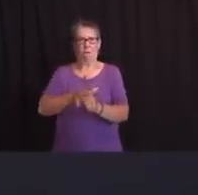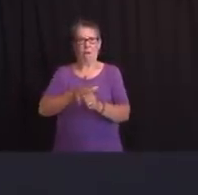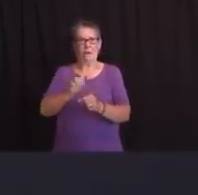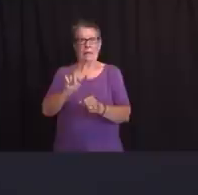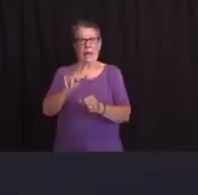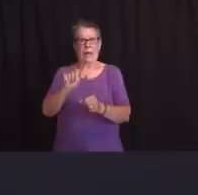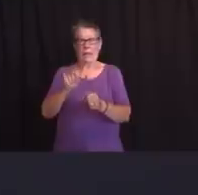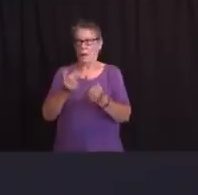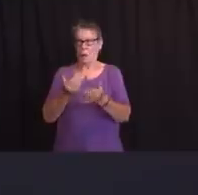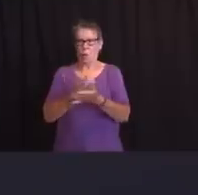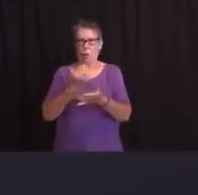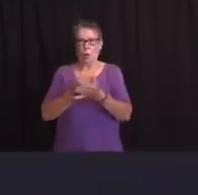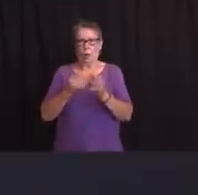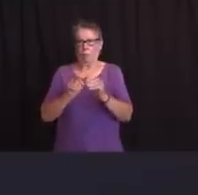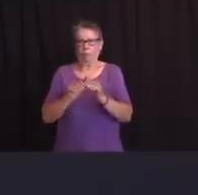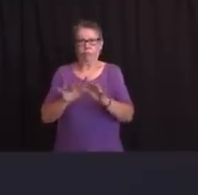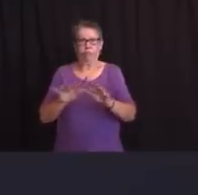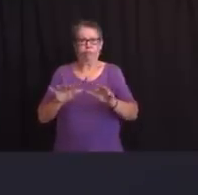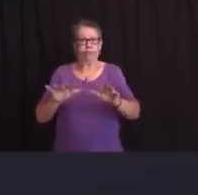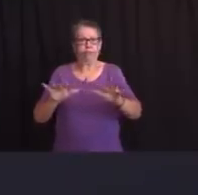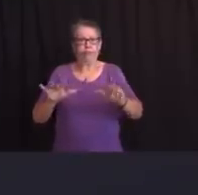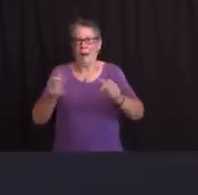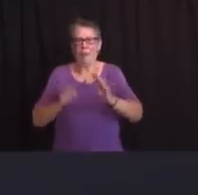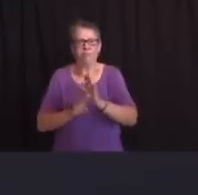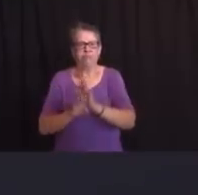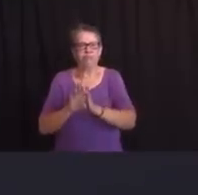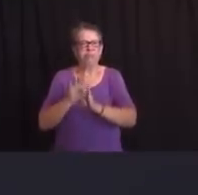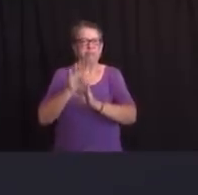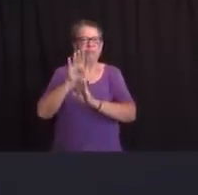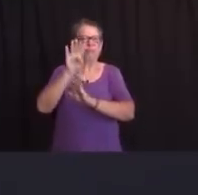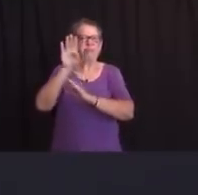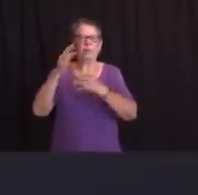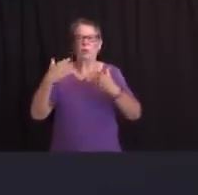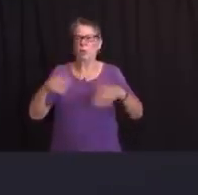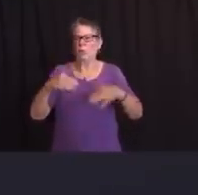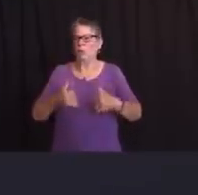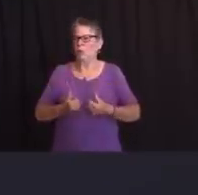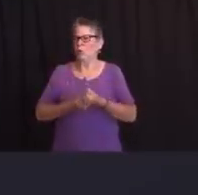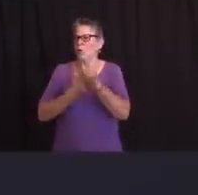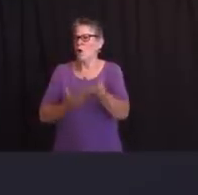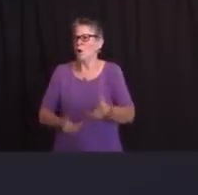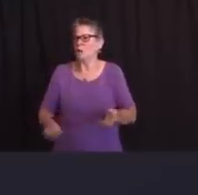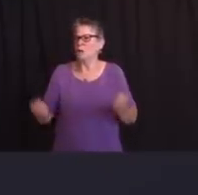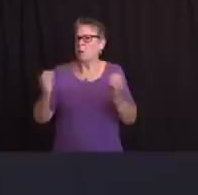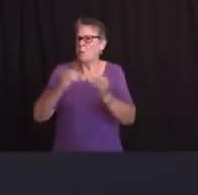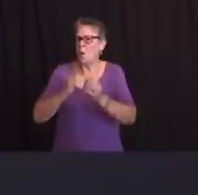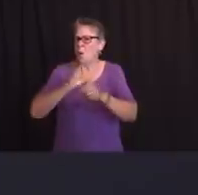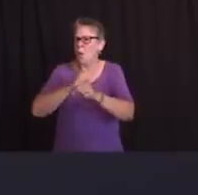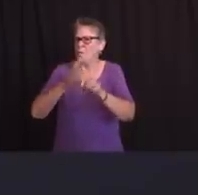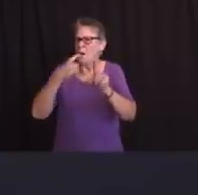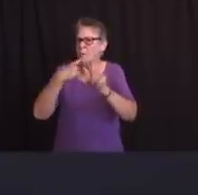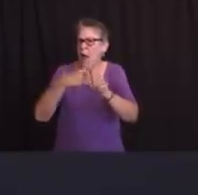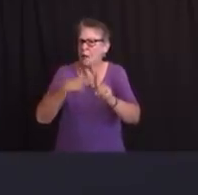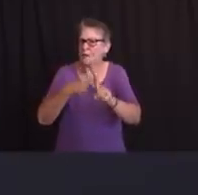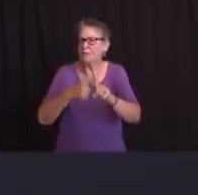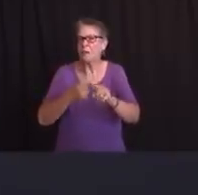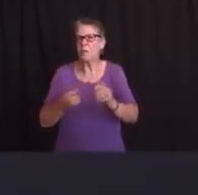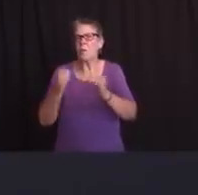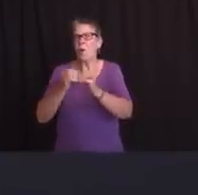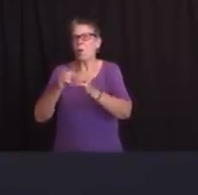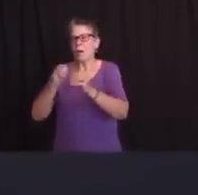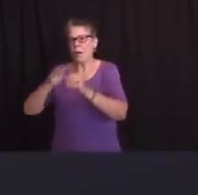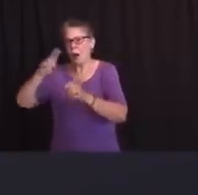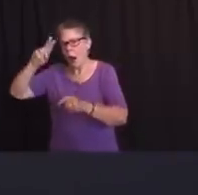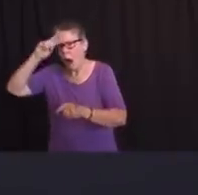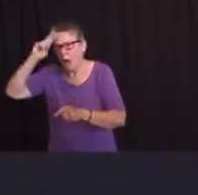state. It is helping to drive increasing cases, hospitalizations, and the outbreaks that we are seeing. We